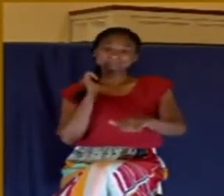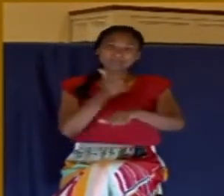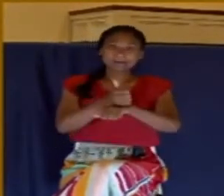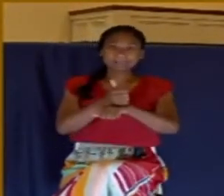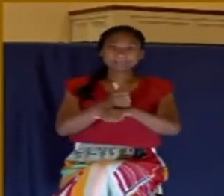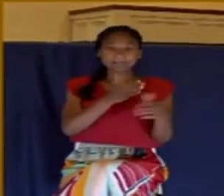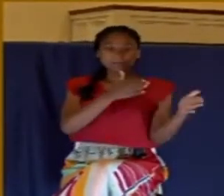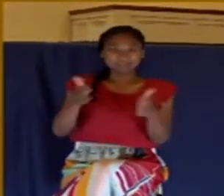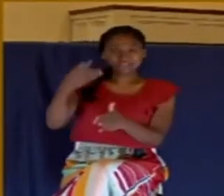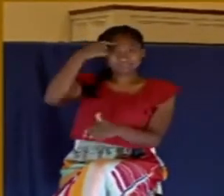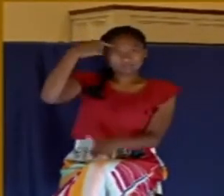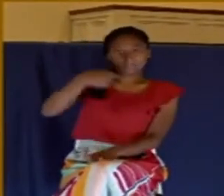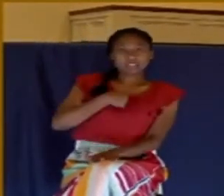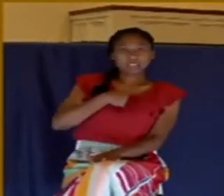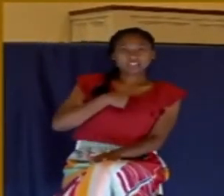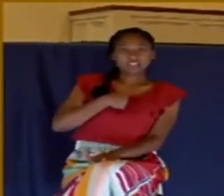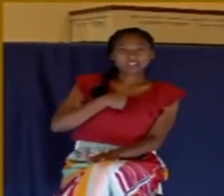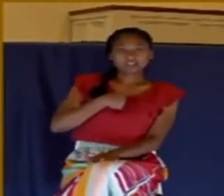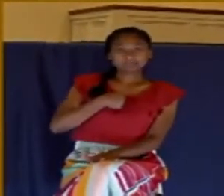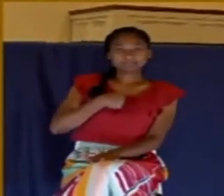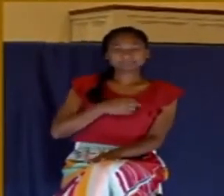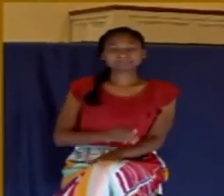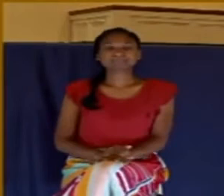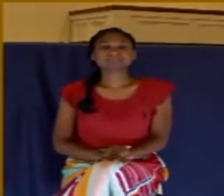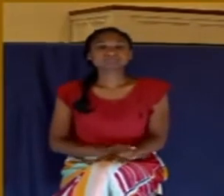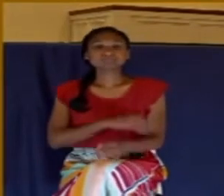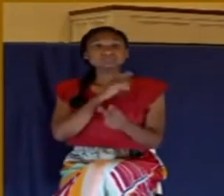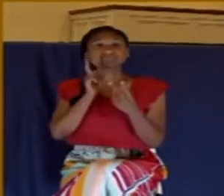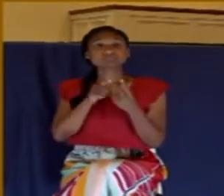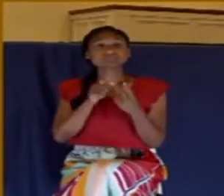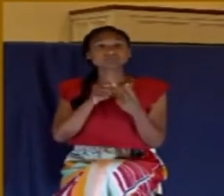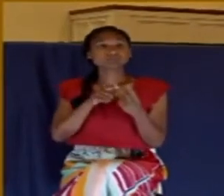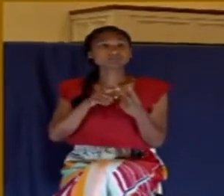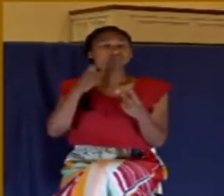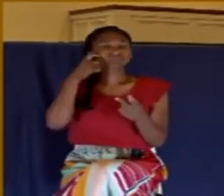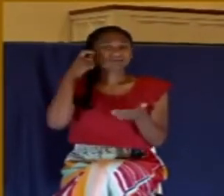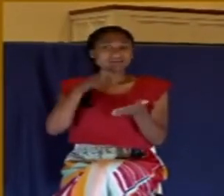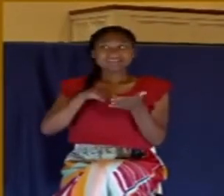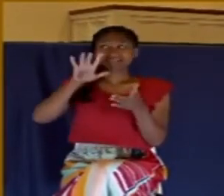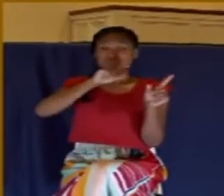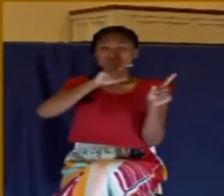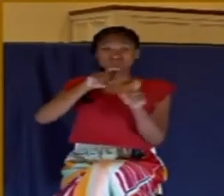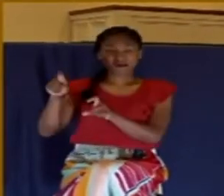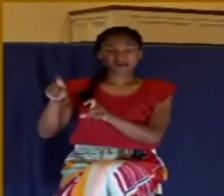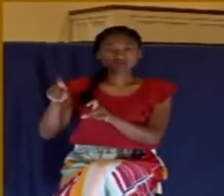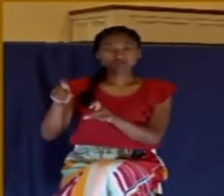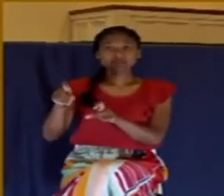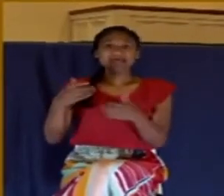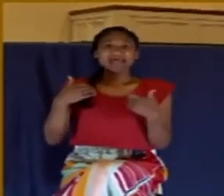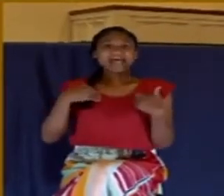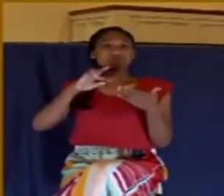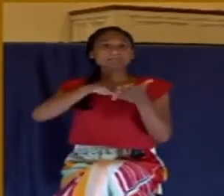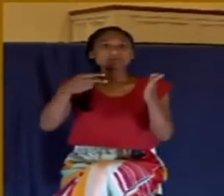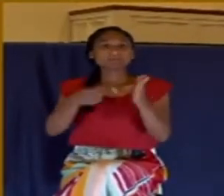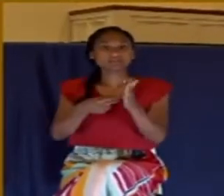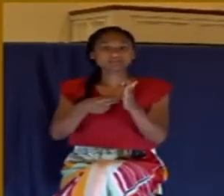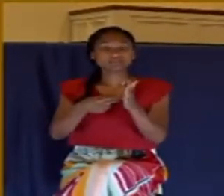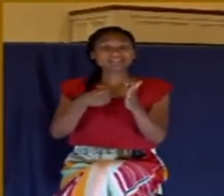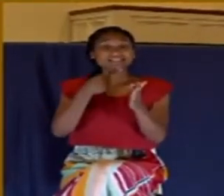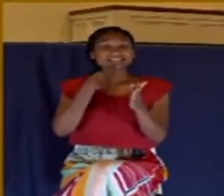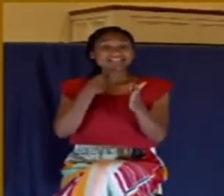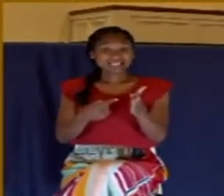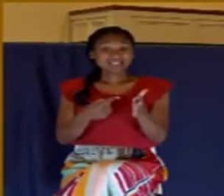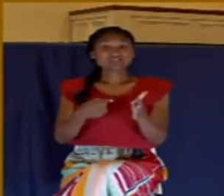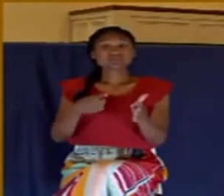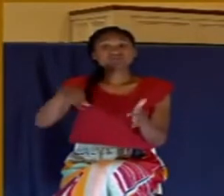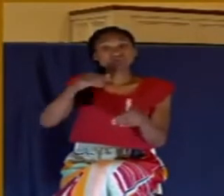But secondly, they're purposeful, because look again in verse number 6, where he says, wherein ye greatly rejoice, though now for a season, if need be.